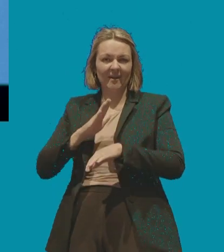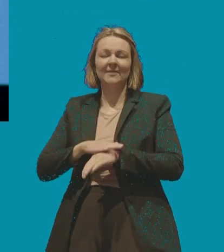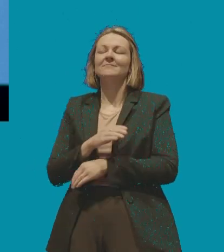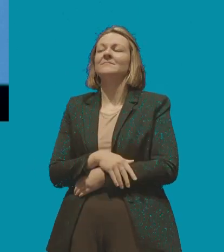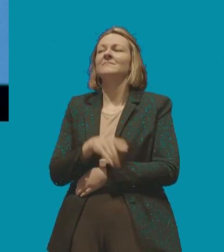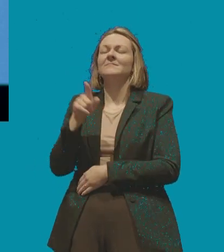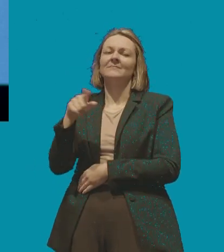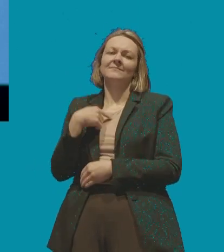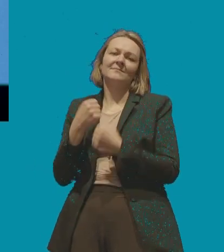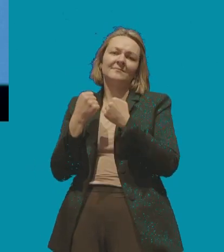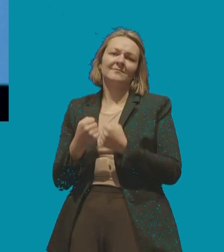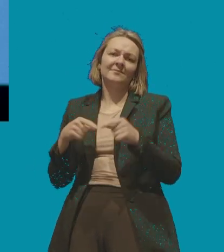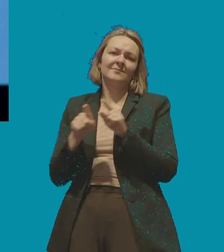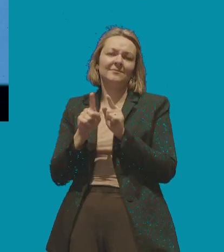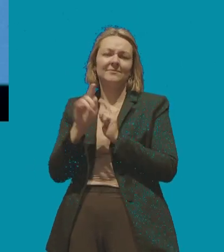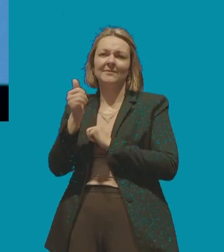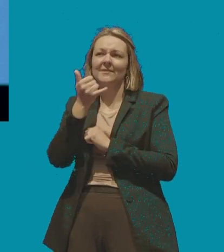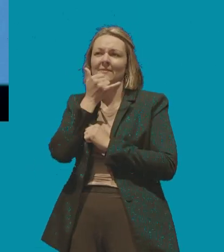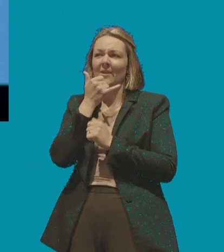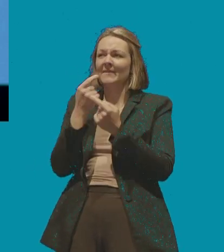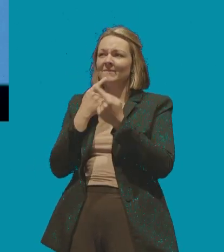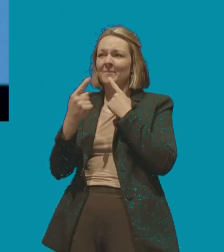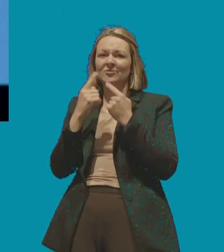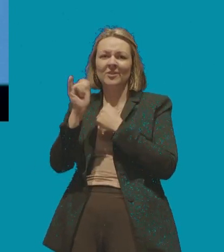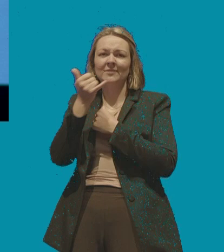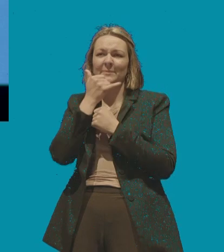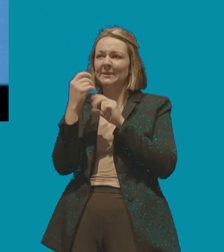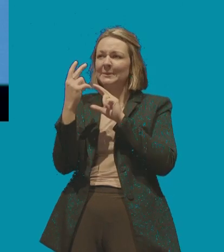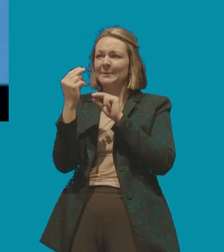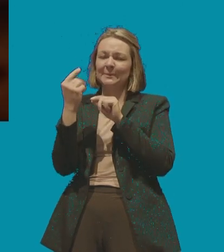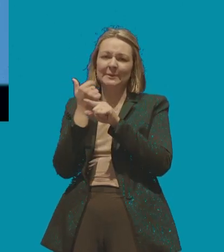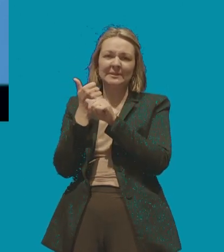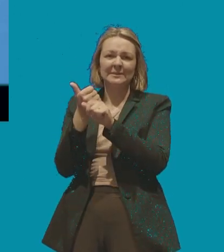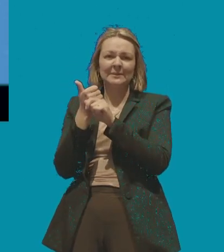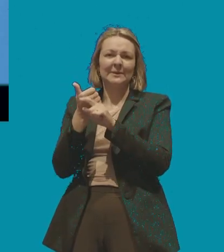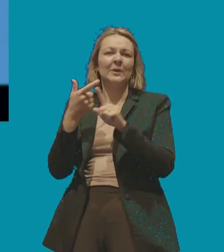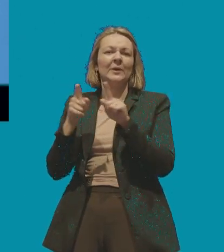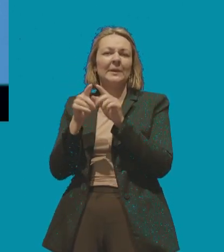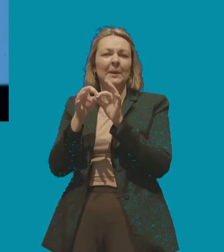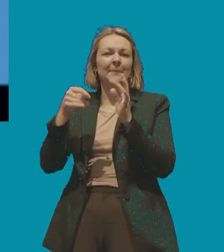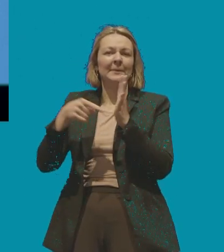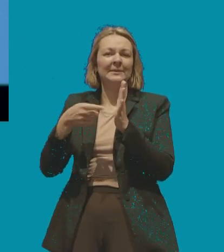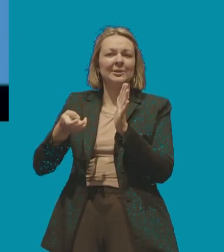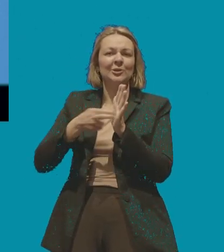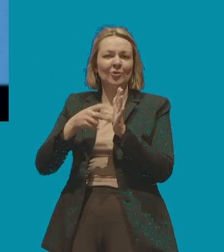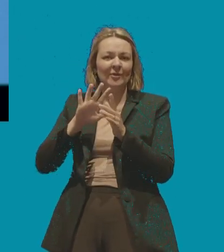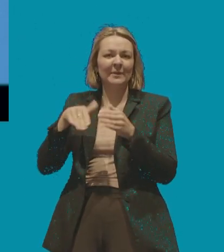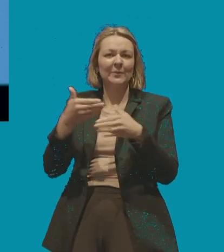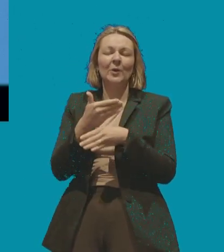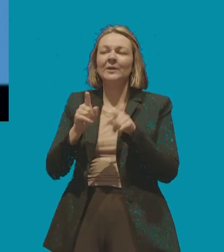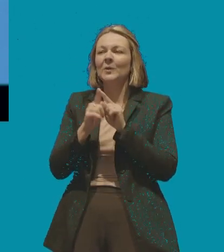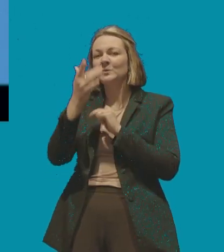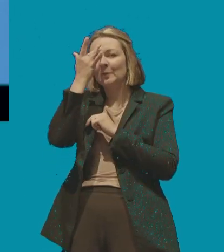County Council's bus information line in the late 90s after working on an agency contract in a BT call centre. He also worked as a hotel